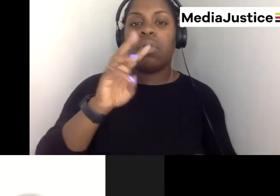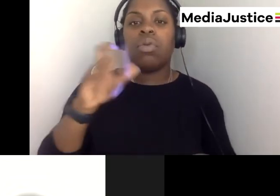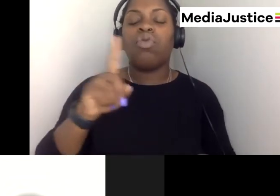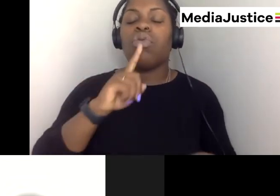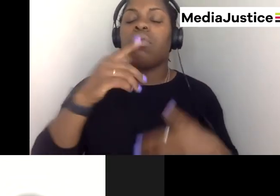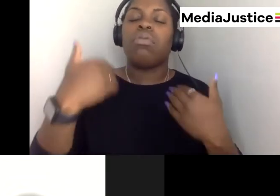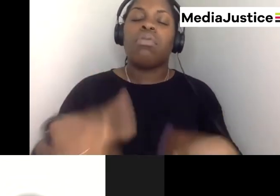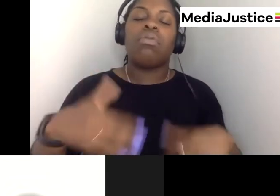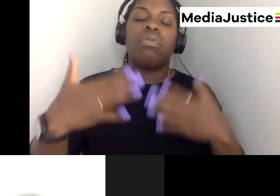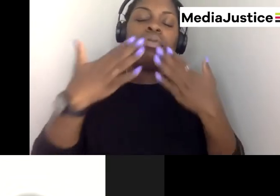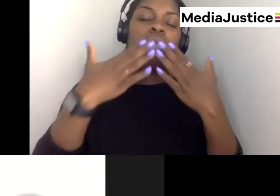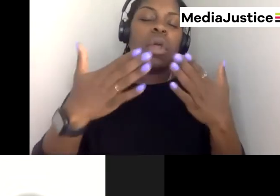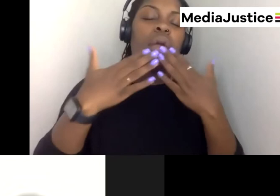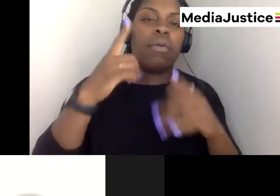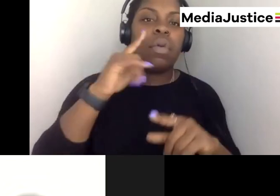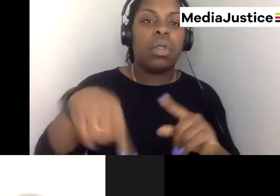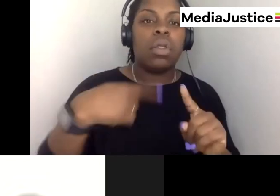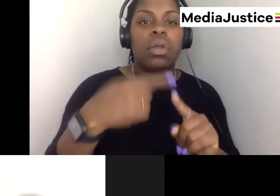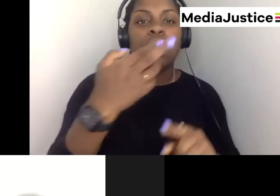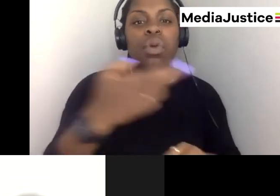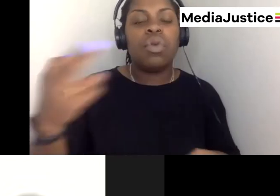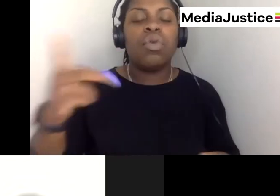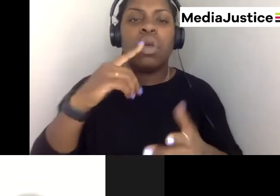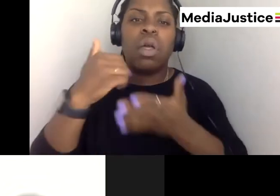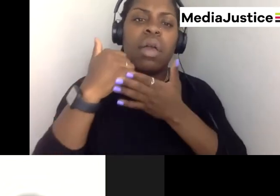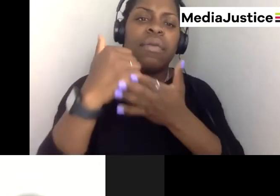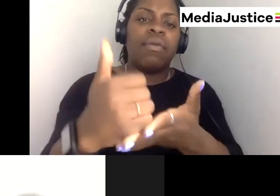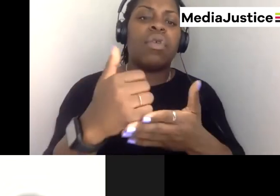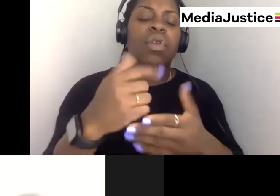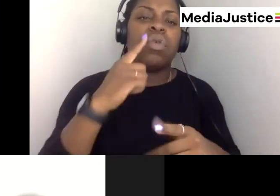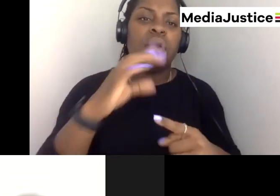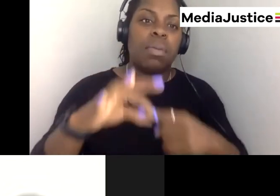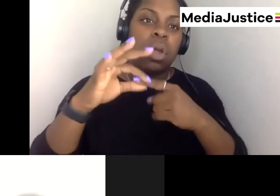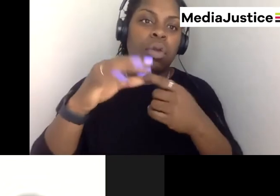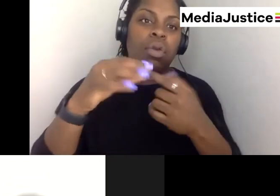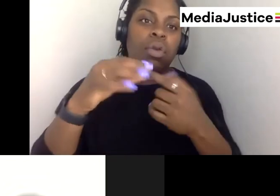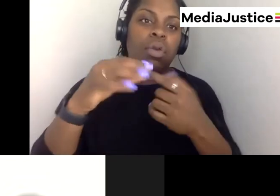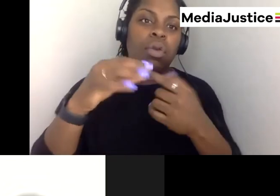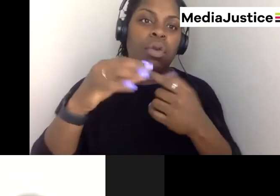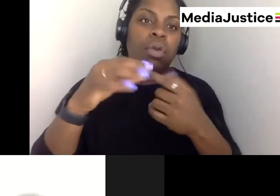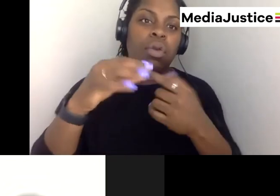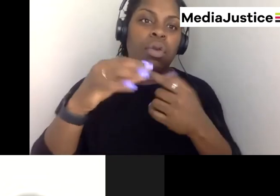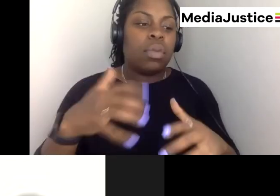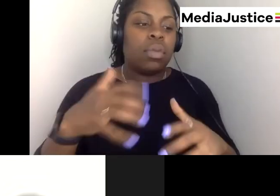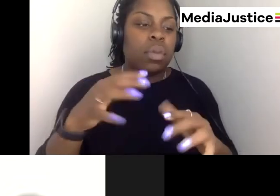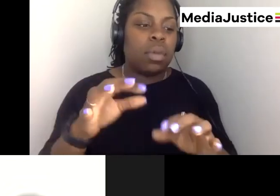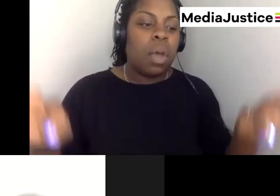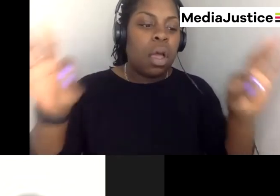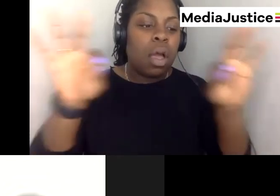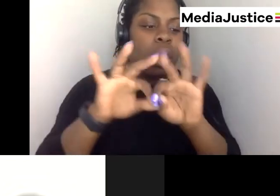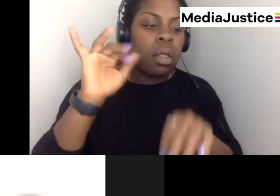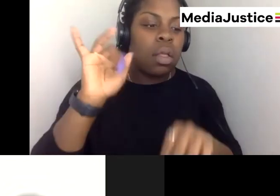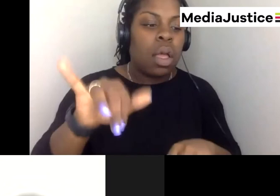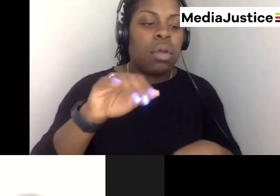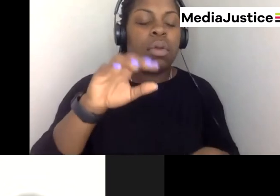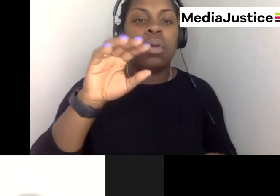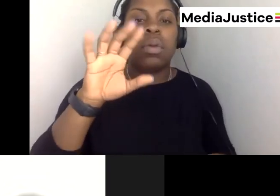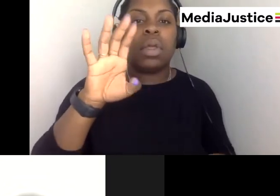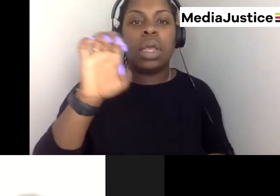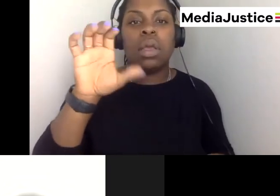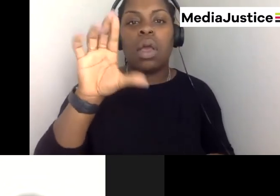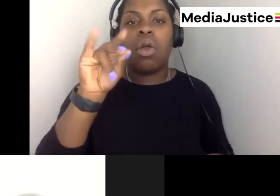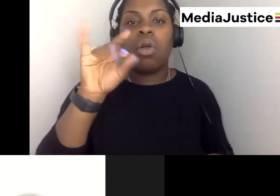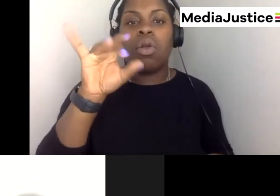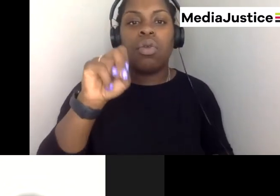Grateful for this resource. I think it's super helpful, especially the fact that it also includes immigration, because I feel like e-carceration and